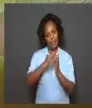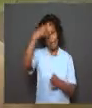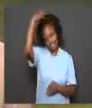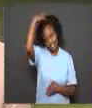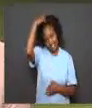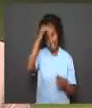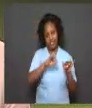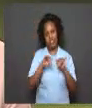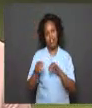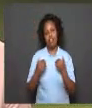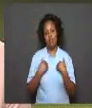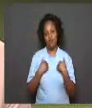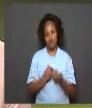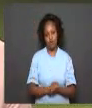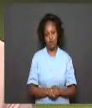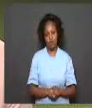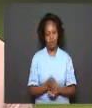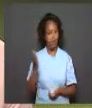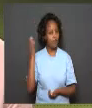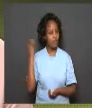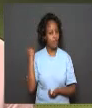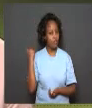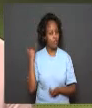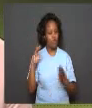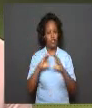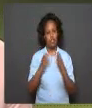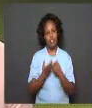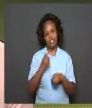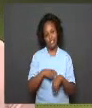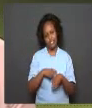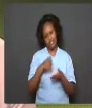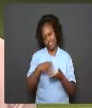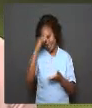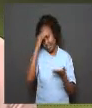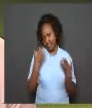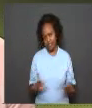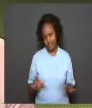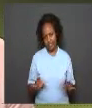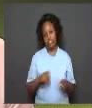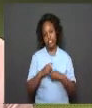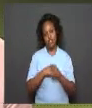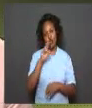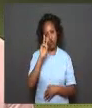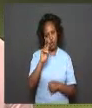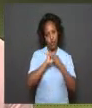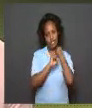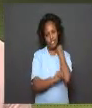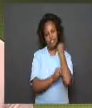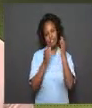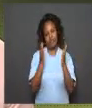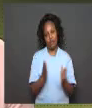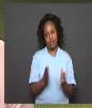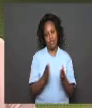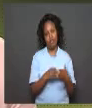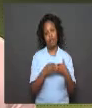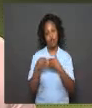Constitution. Last time, we learned about two of the basic principles